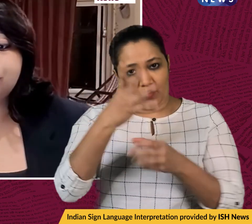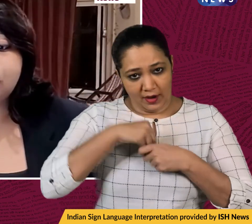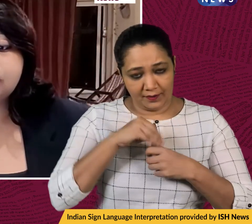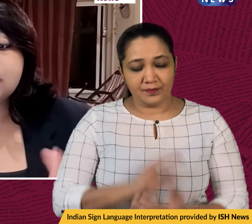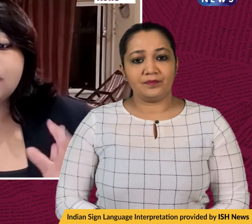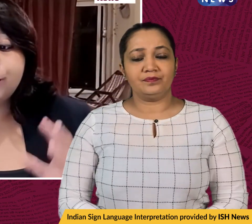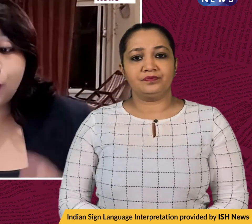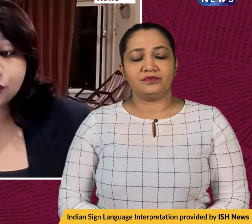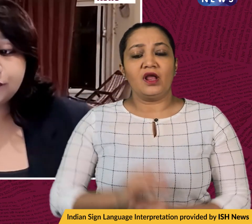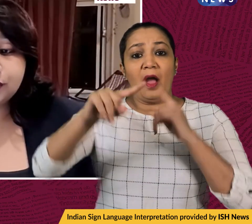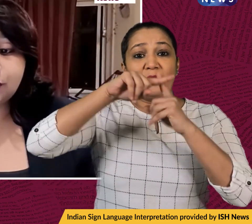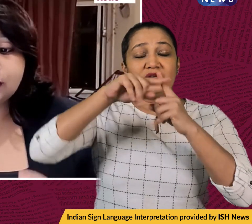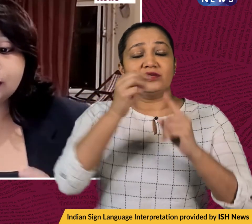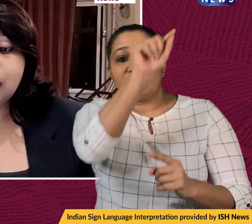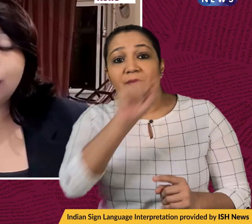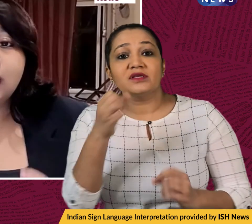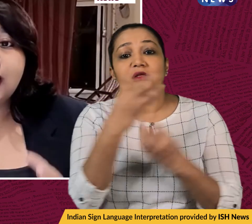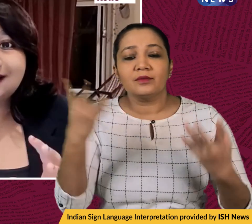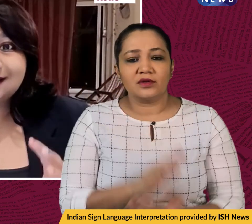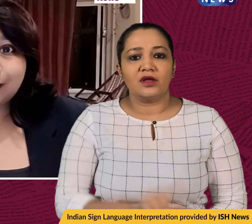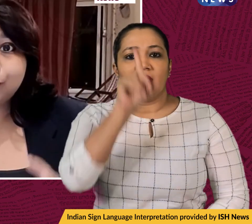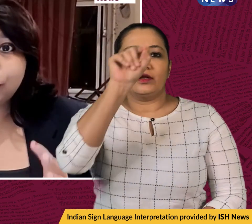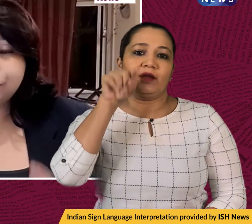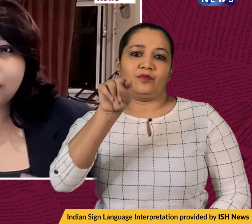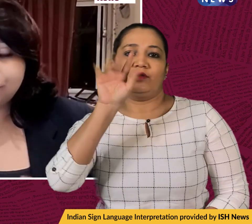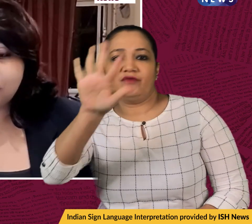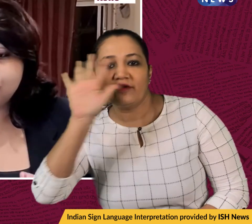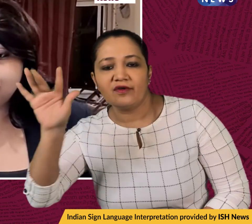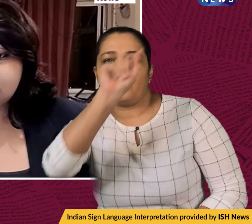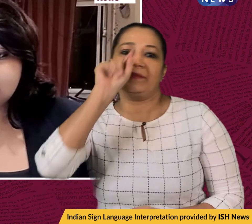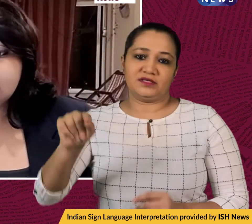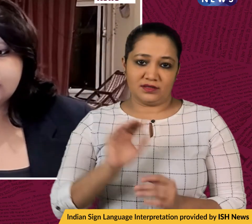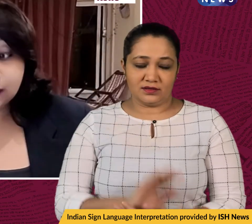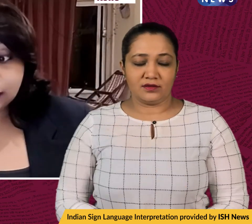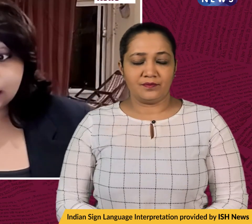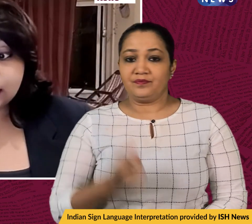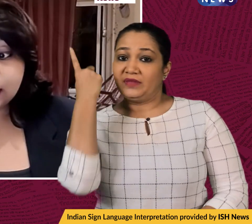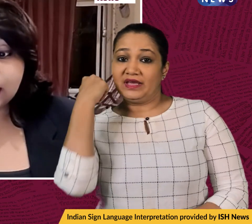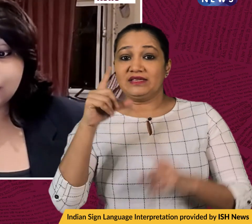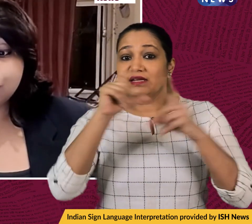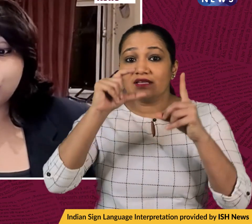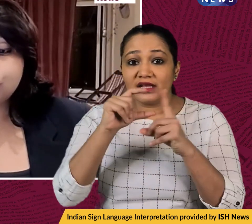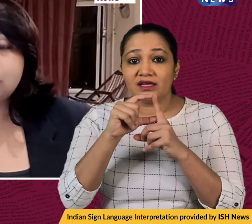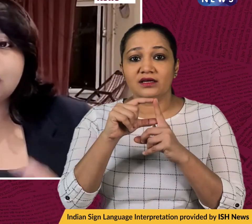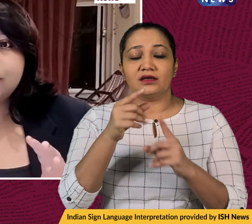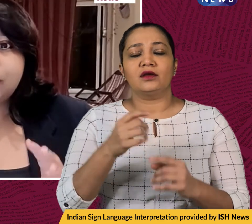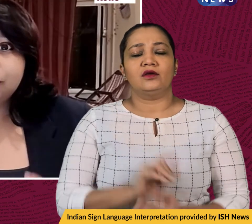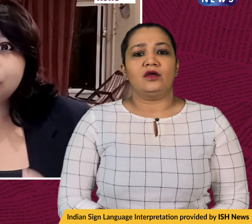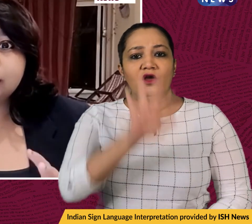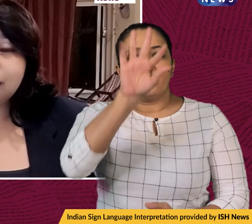last 24 hours. The positivity rate is now at 10.55%. Yesterday, Delhi had